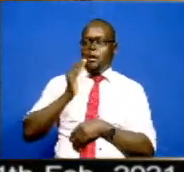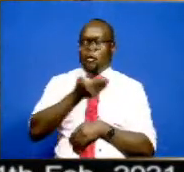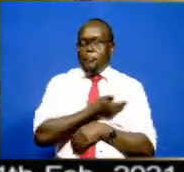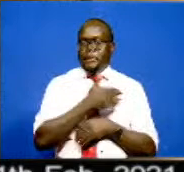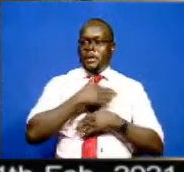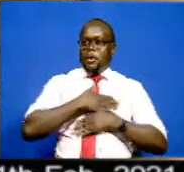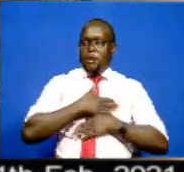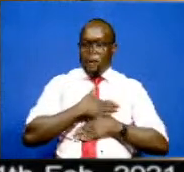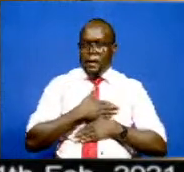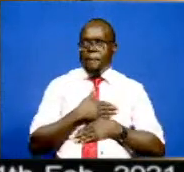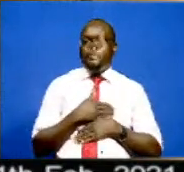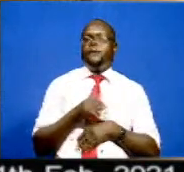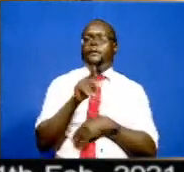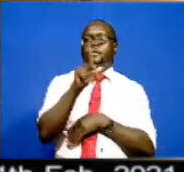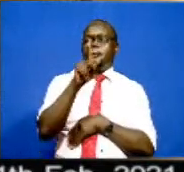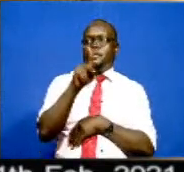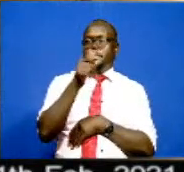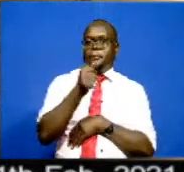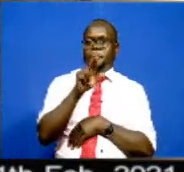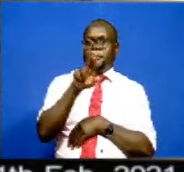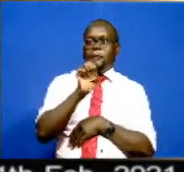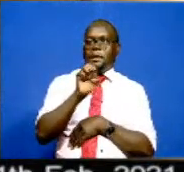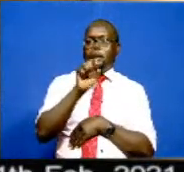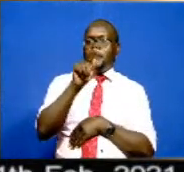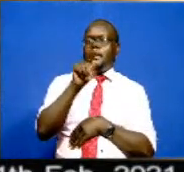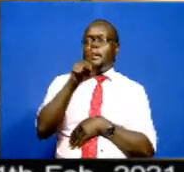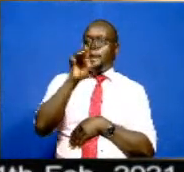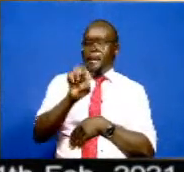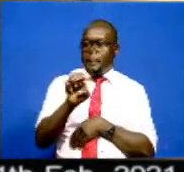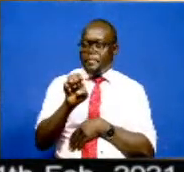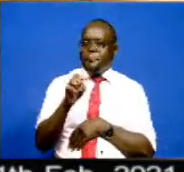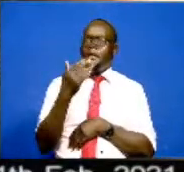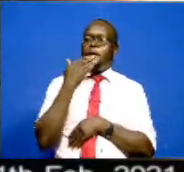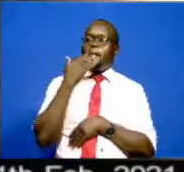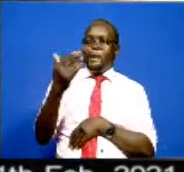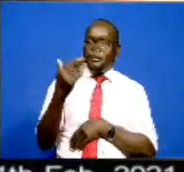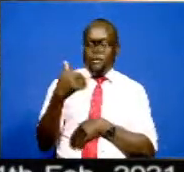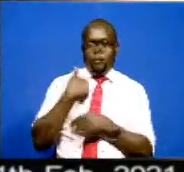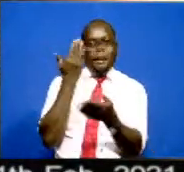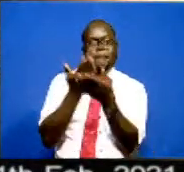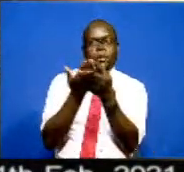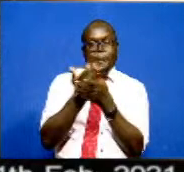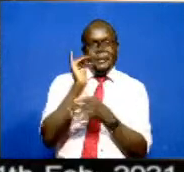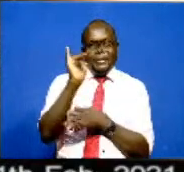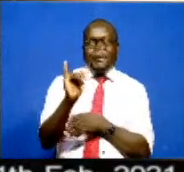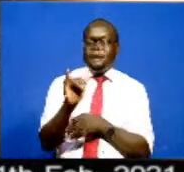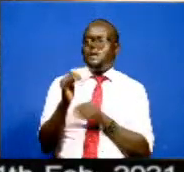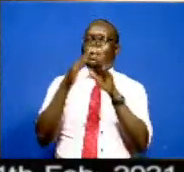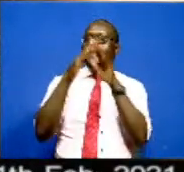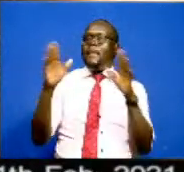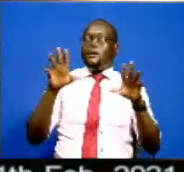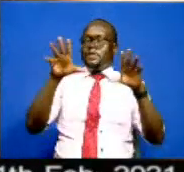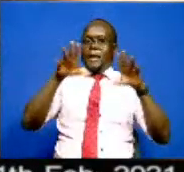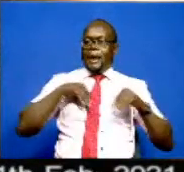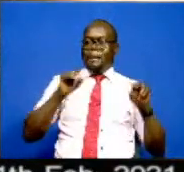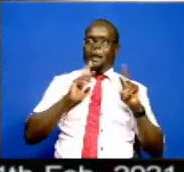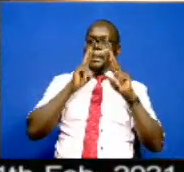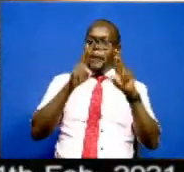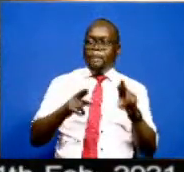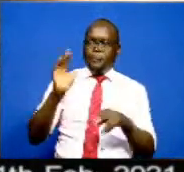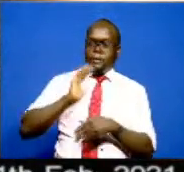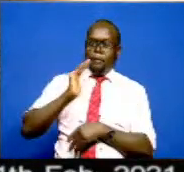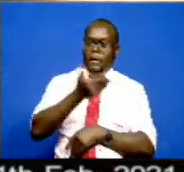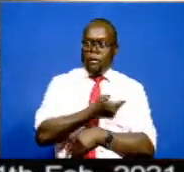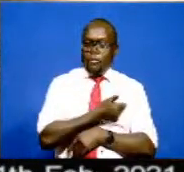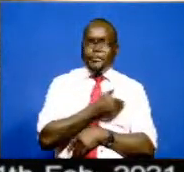Mbiuki. Thank you, Mr. Speaker. Mr. Speaker, sir, I beg to move that the House adopts the report of the Departmental Committee